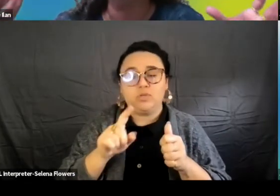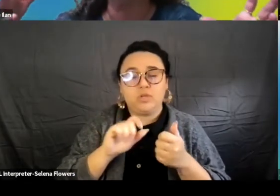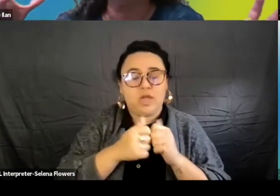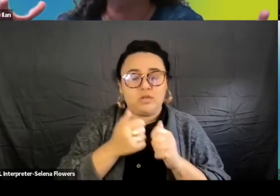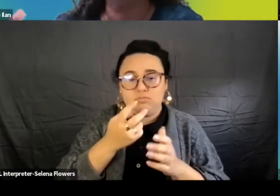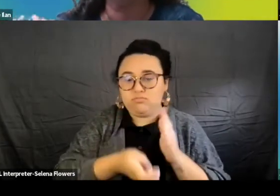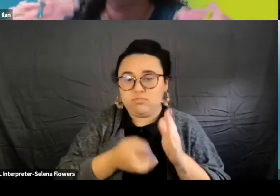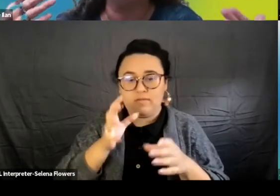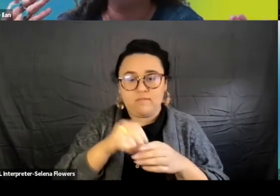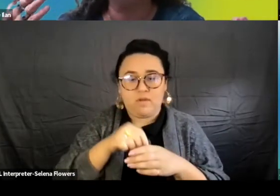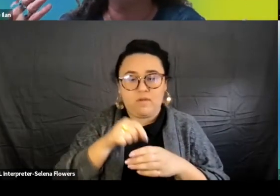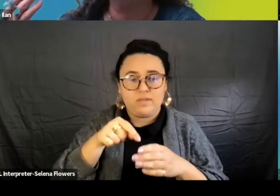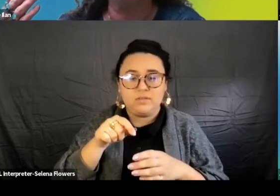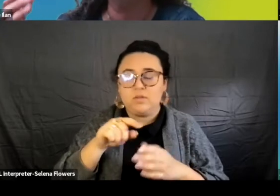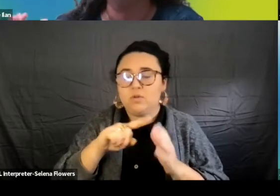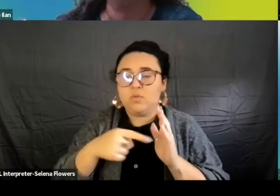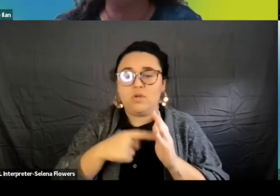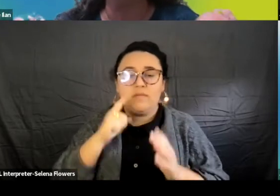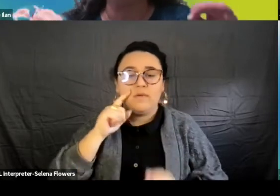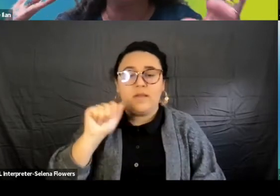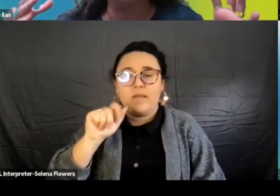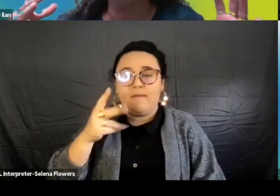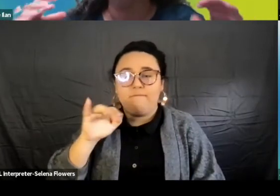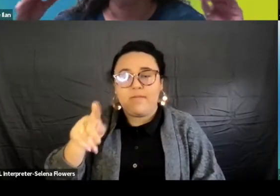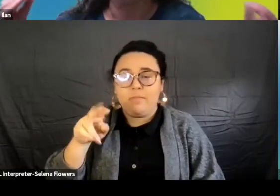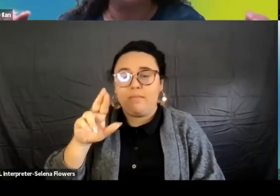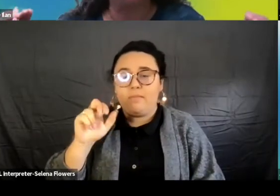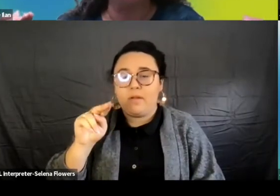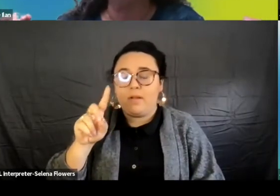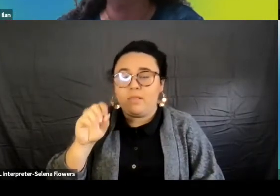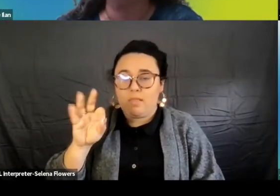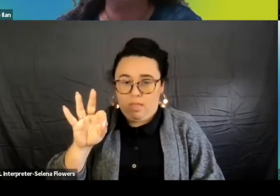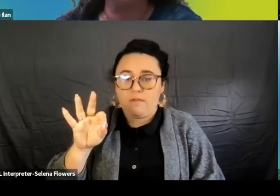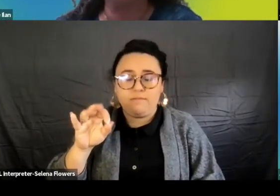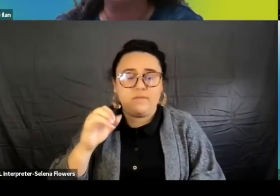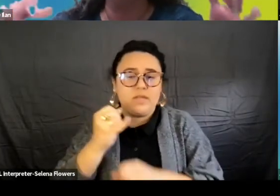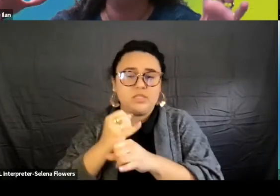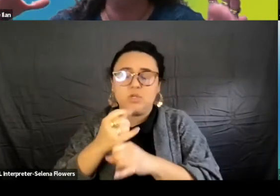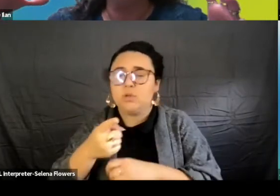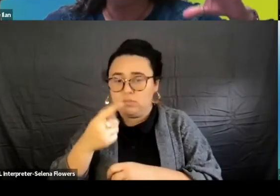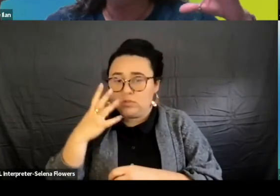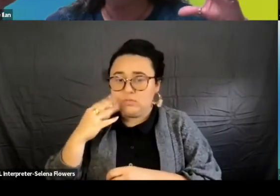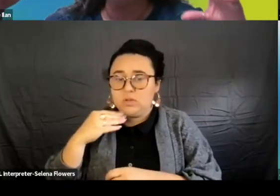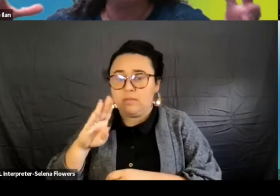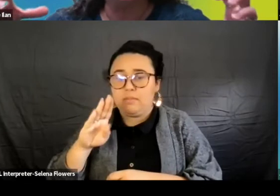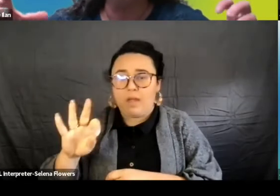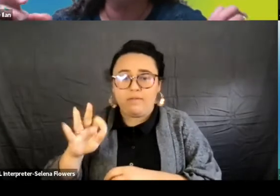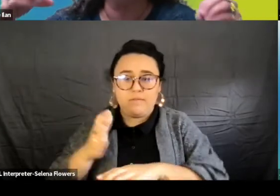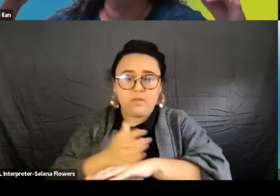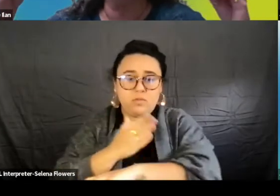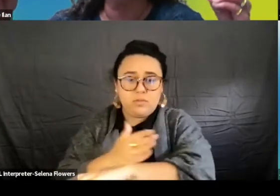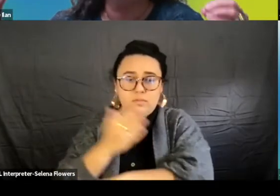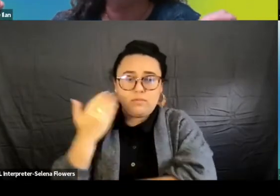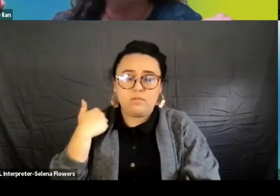this? What's the role of the A. Philip Randolph Institute? Had you done brownfields before? Are you doing the